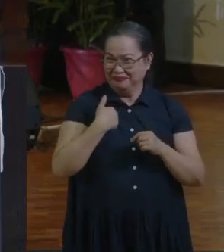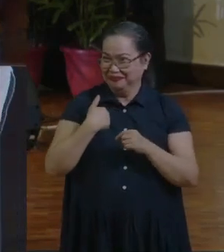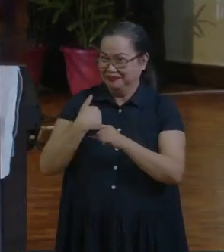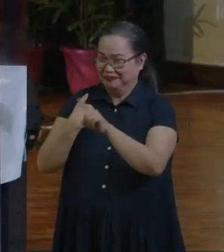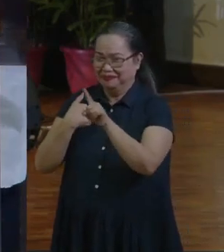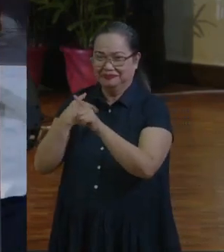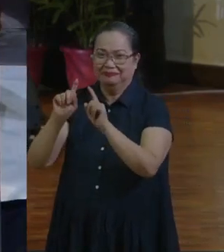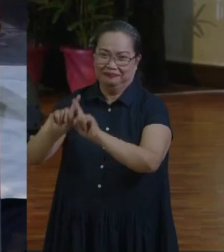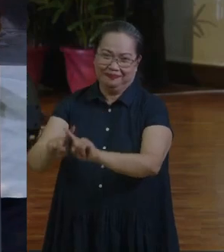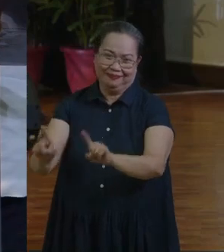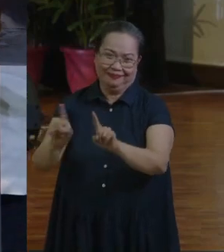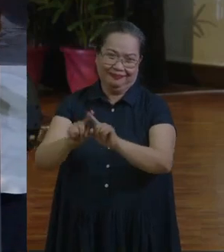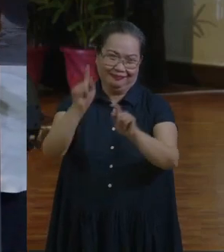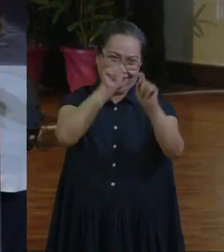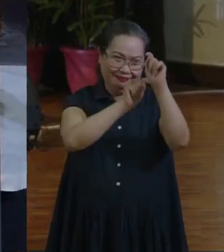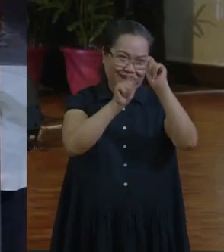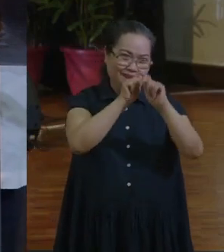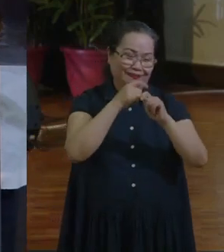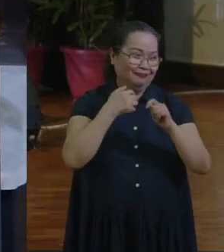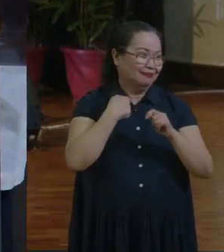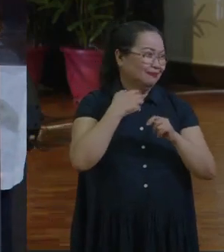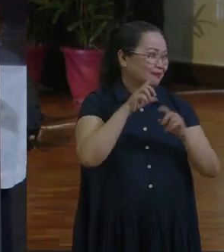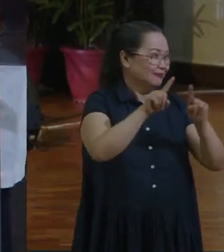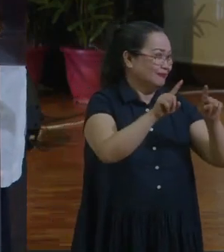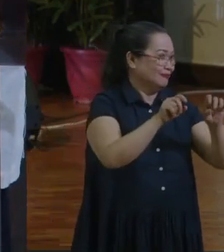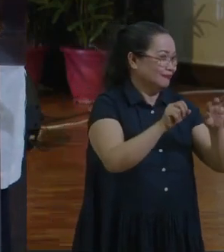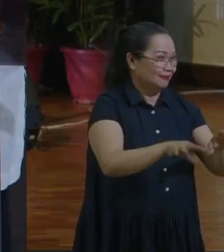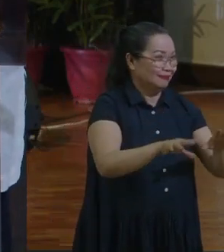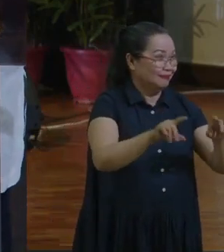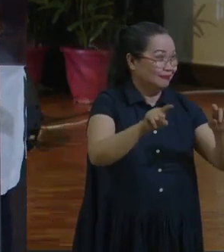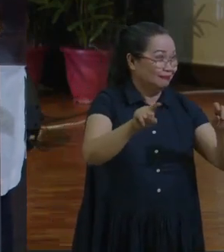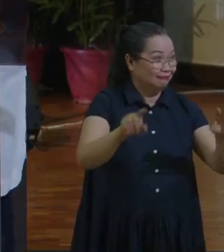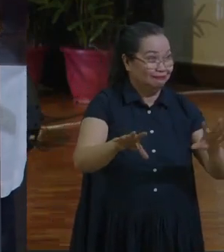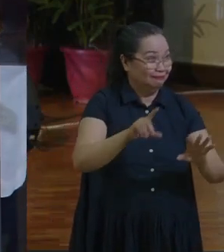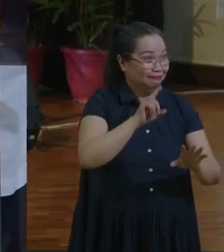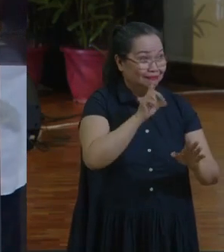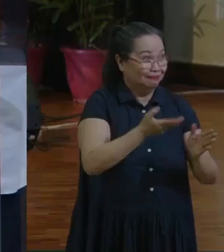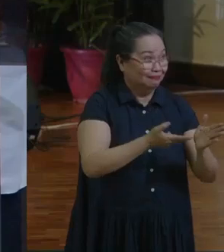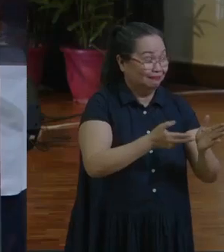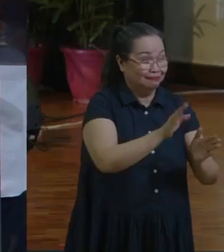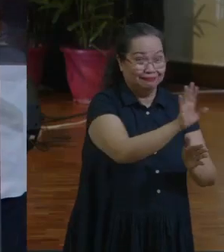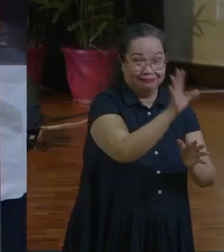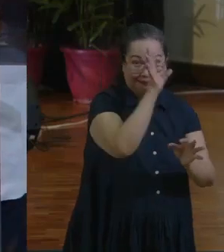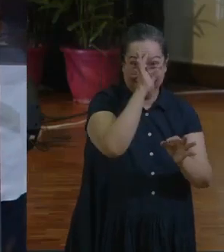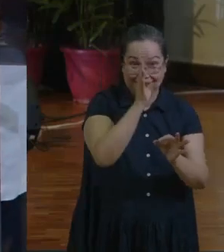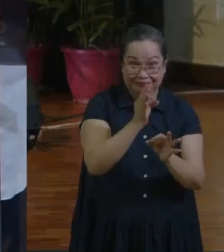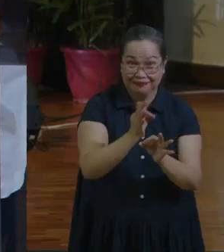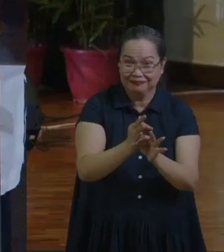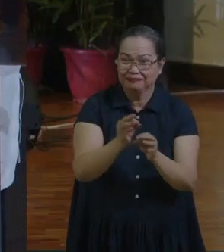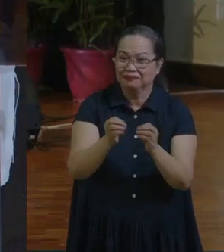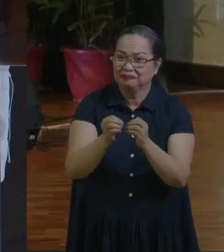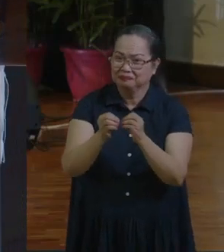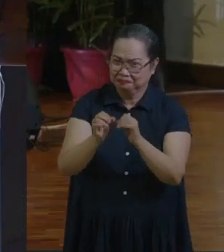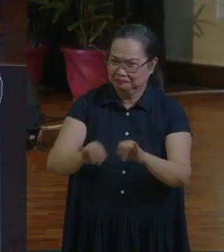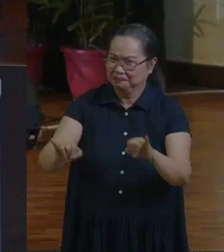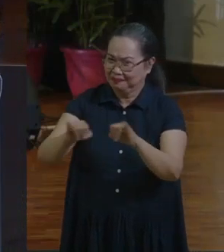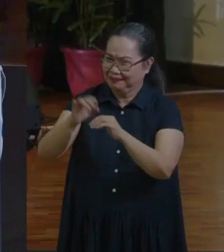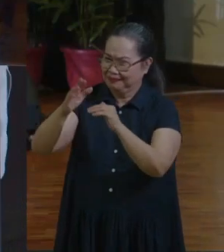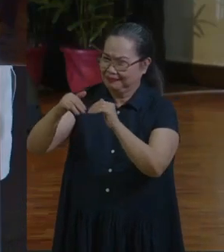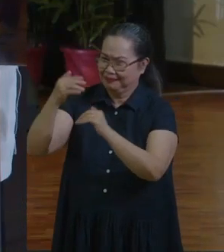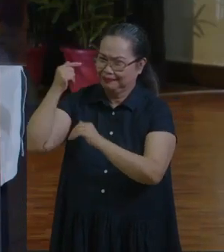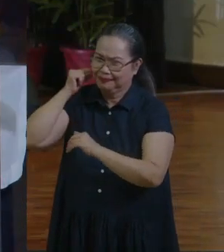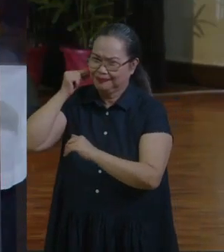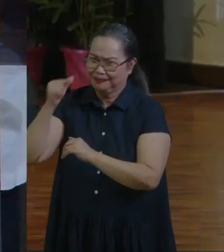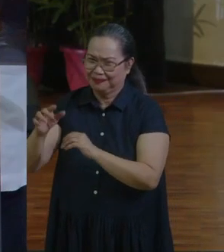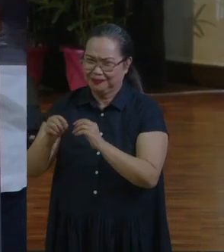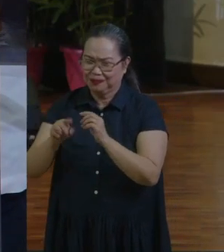by various trials, so that the tested genuineness of your faith, more precious than gold, that